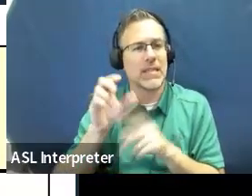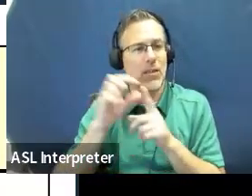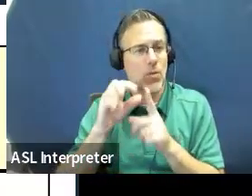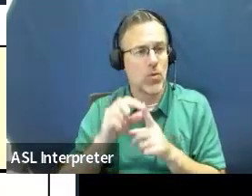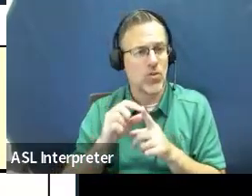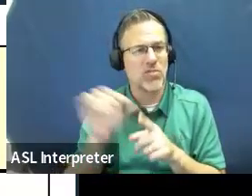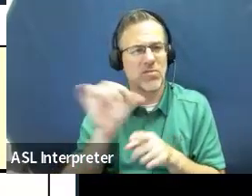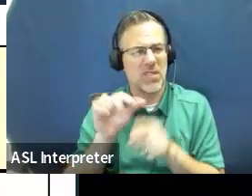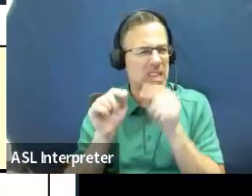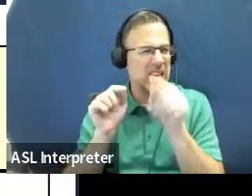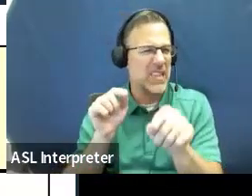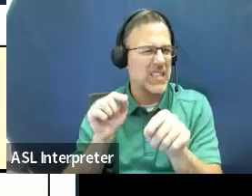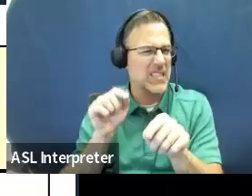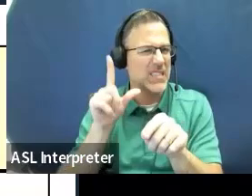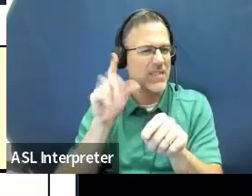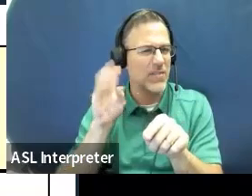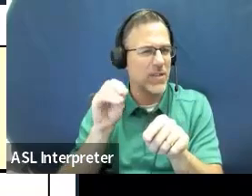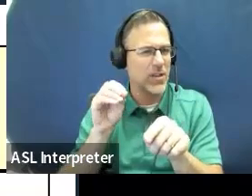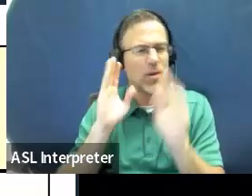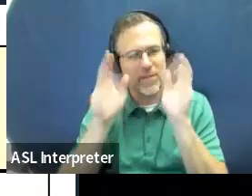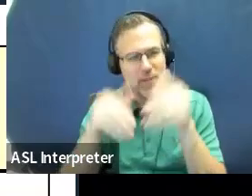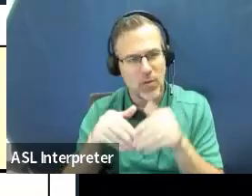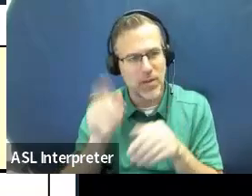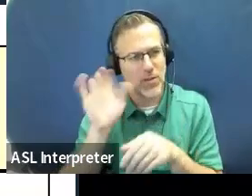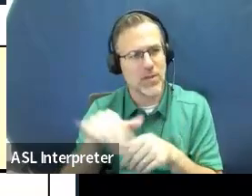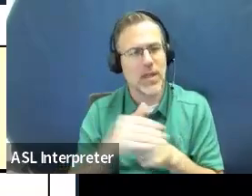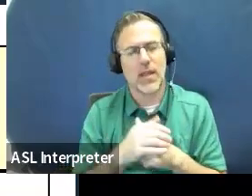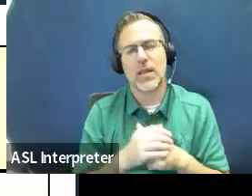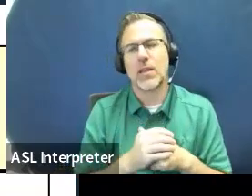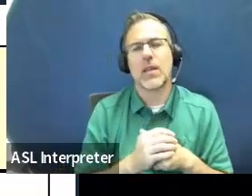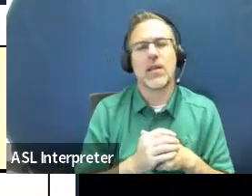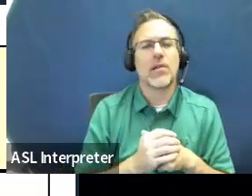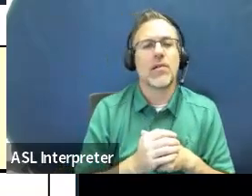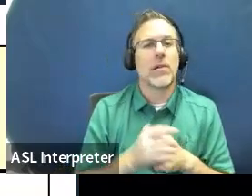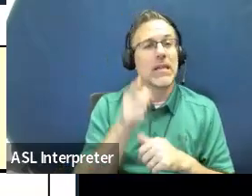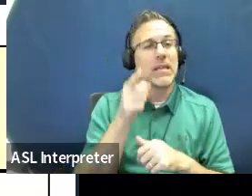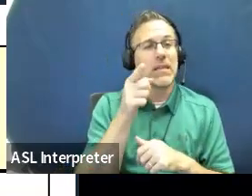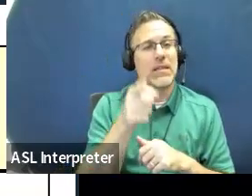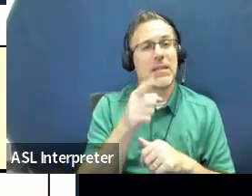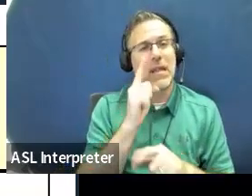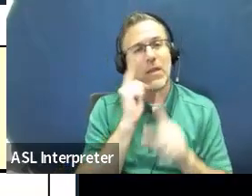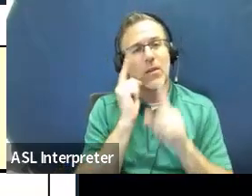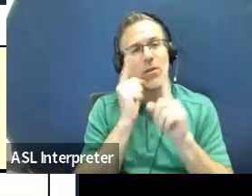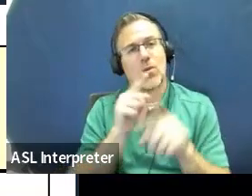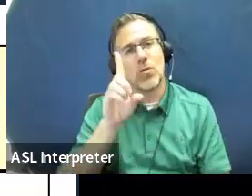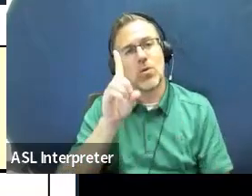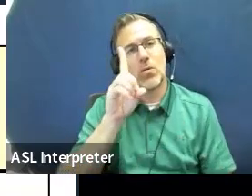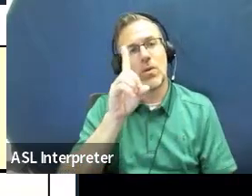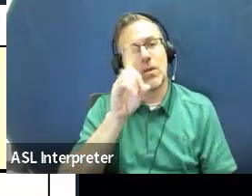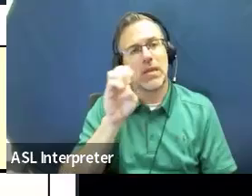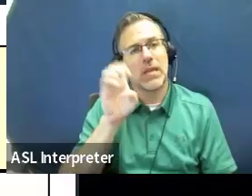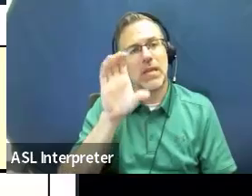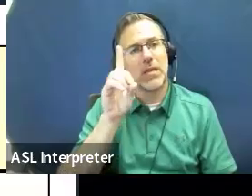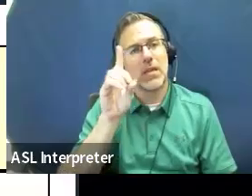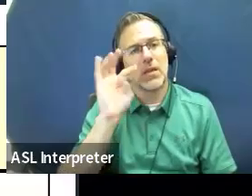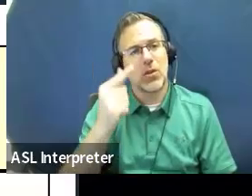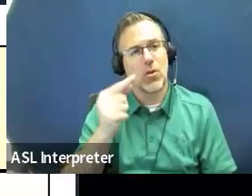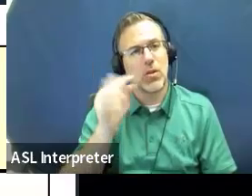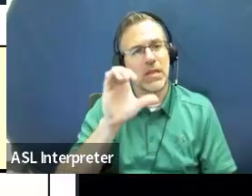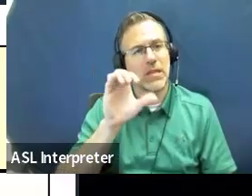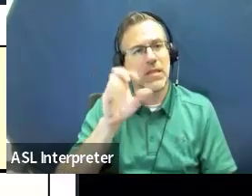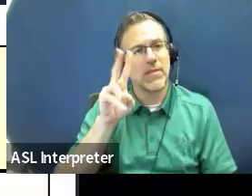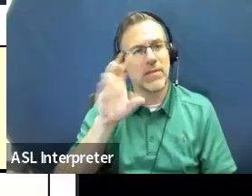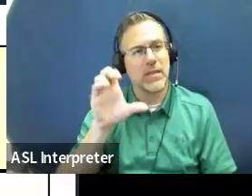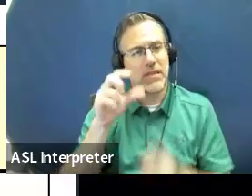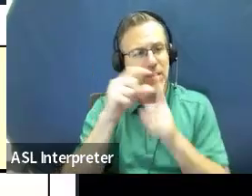Leo, focus on that. So for this goal, it's going to be decoding those CVC words, or segmenting them